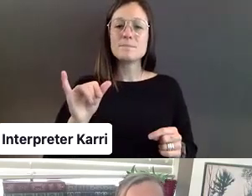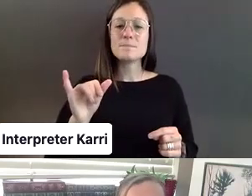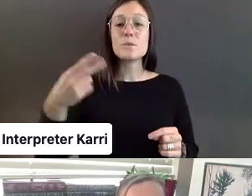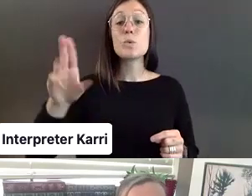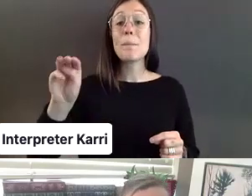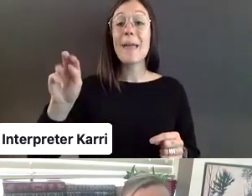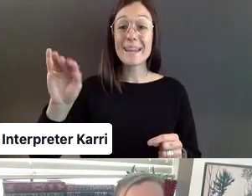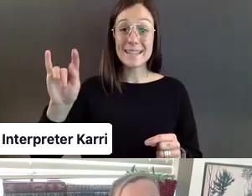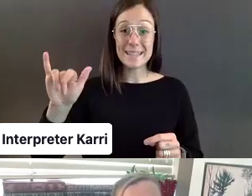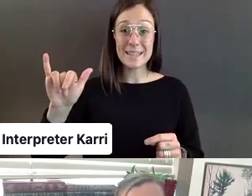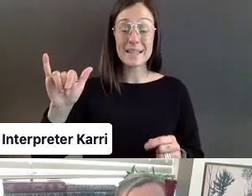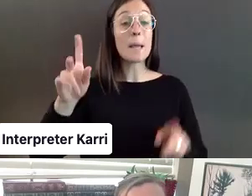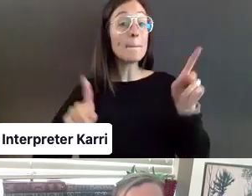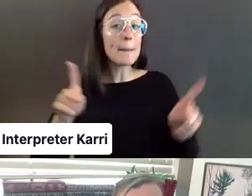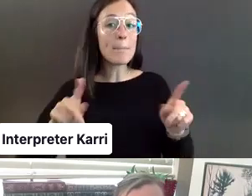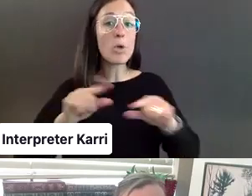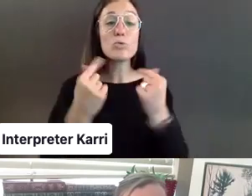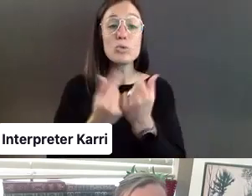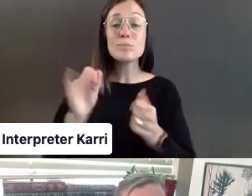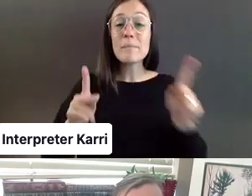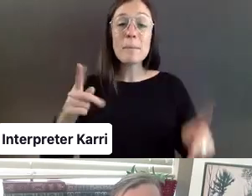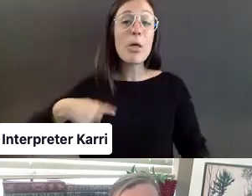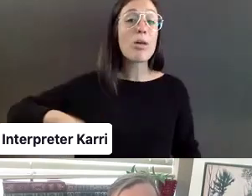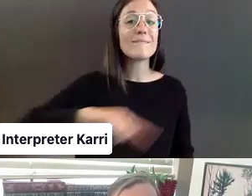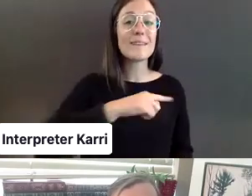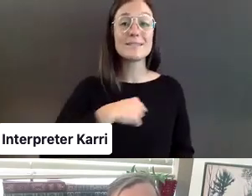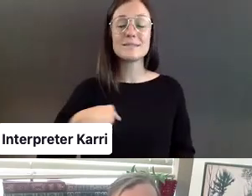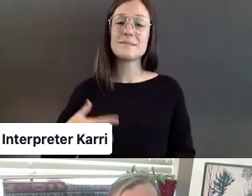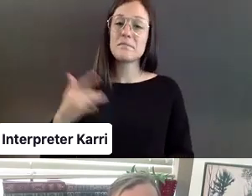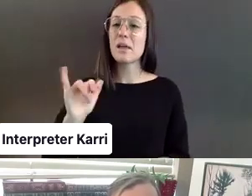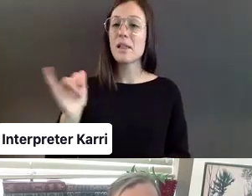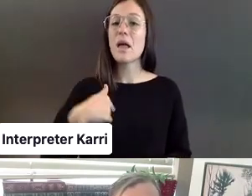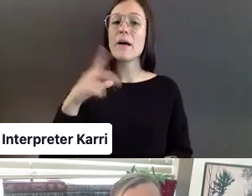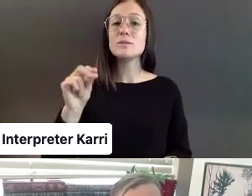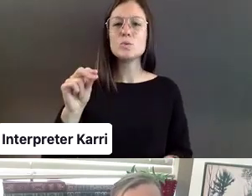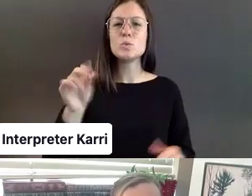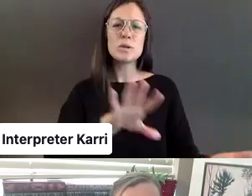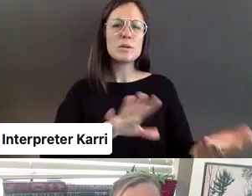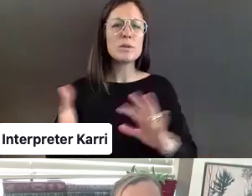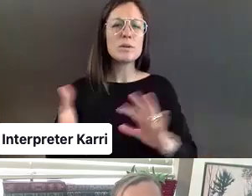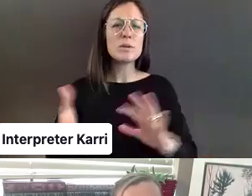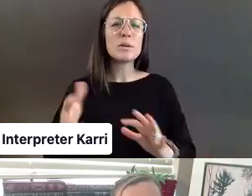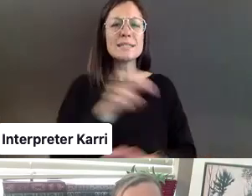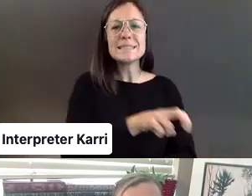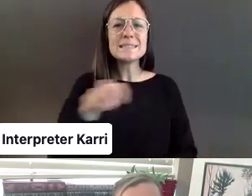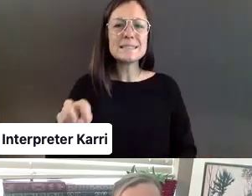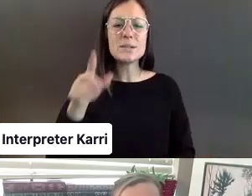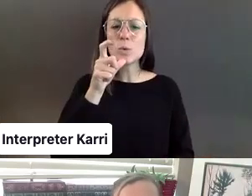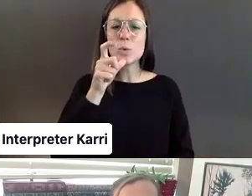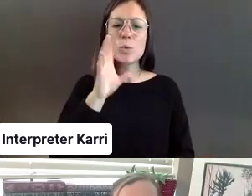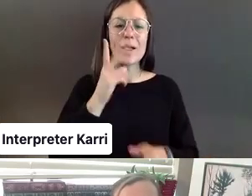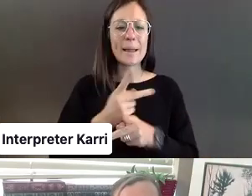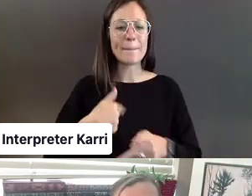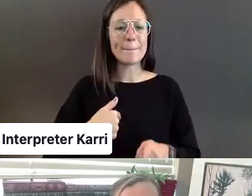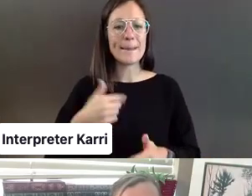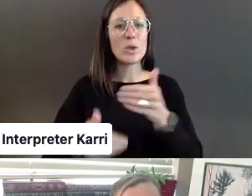humanity, people, groups of people, all of us, I feel like I bounce back and forth between who's keeping me going. And